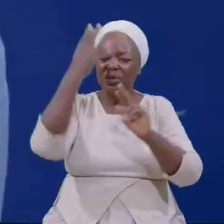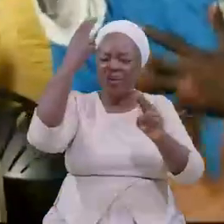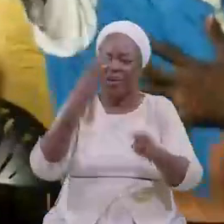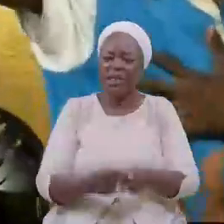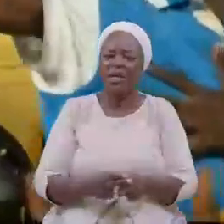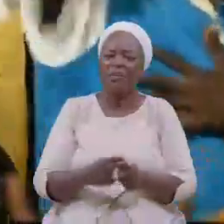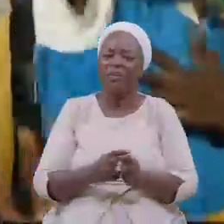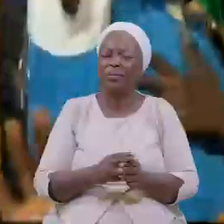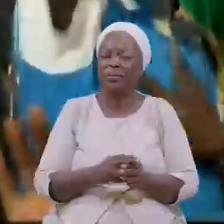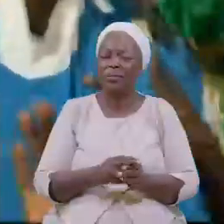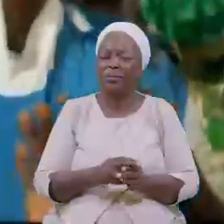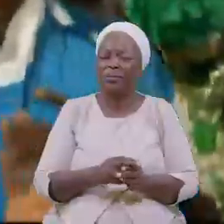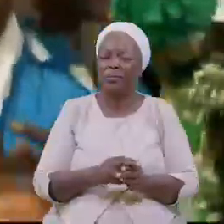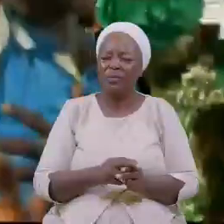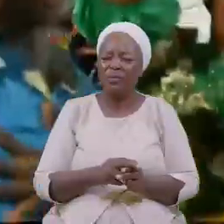name.